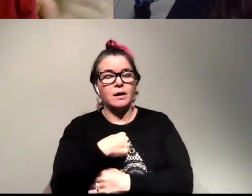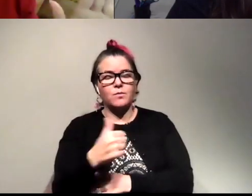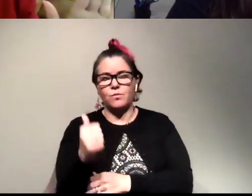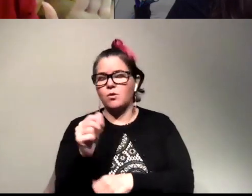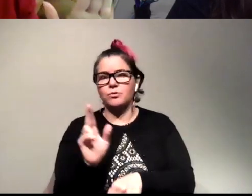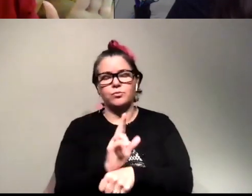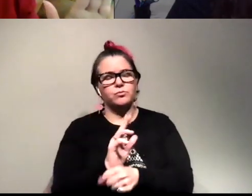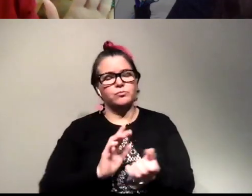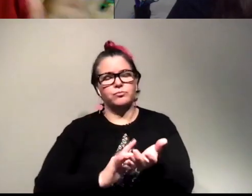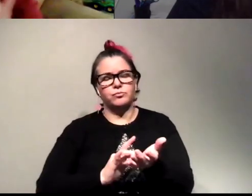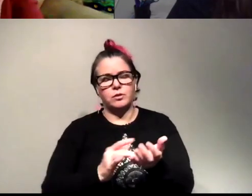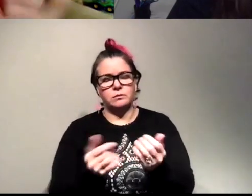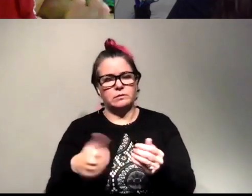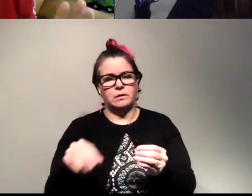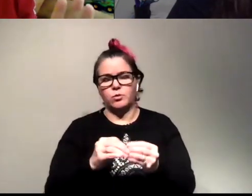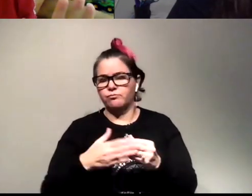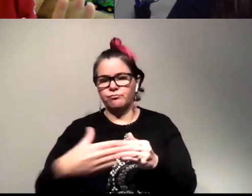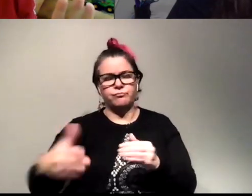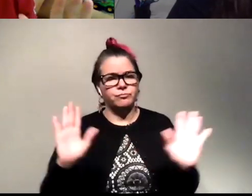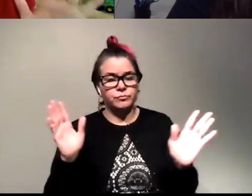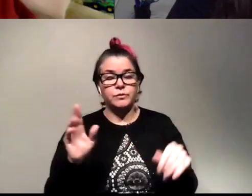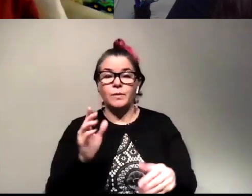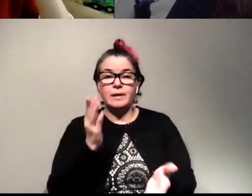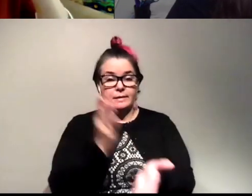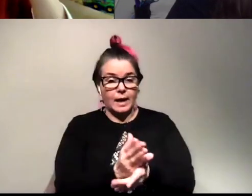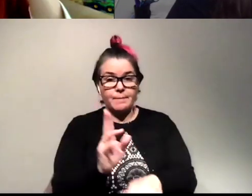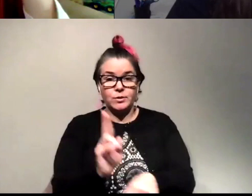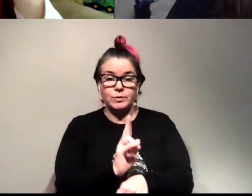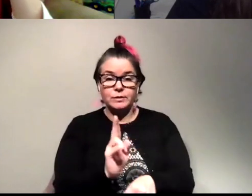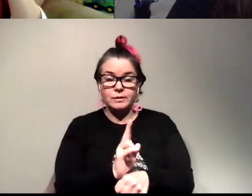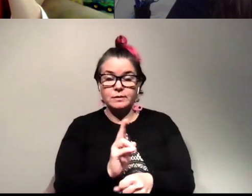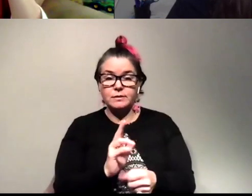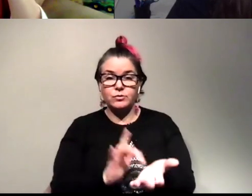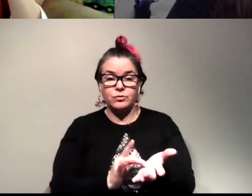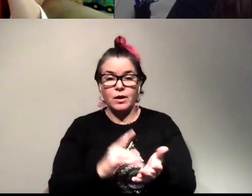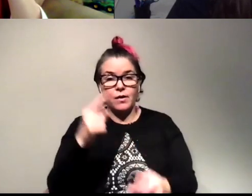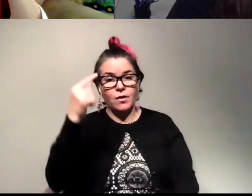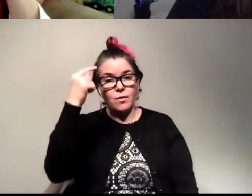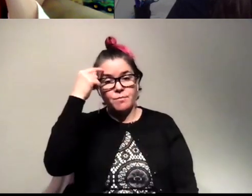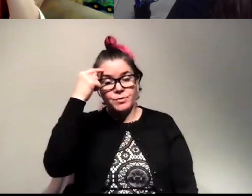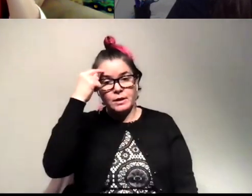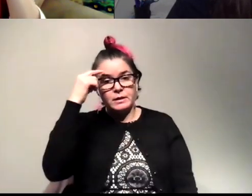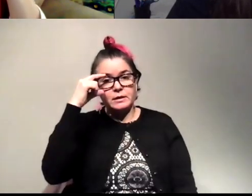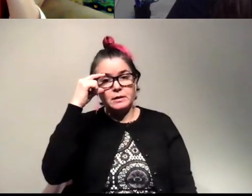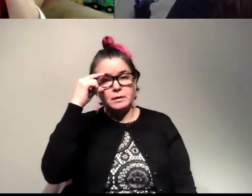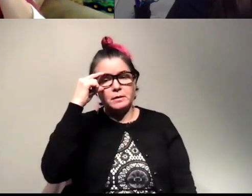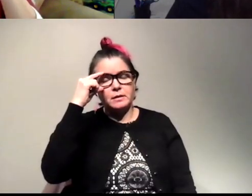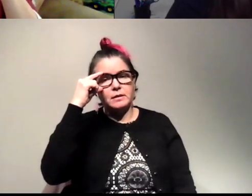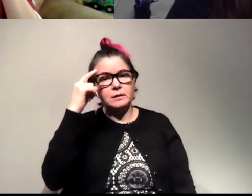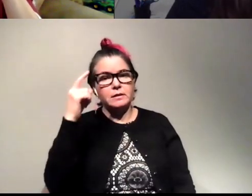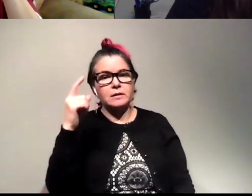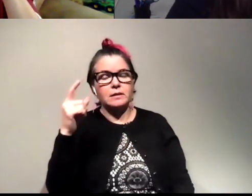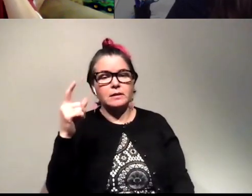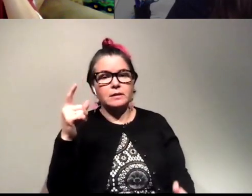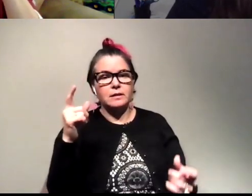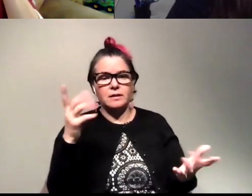those drugs anymore. So they don't use the drugs, and their brain is left behind all